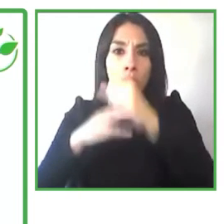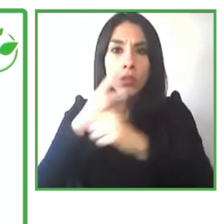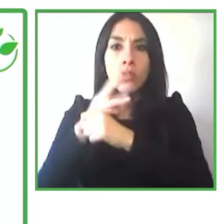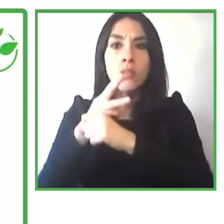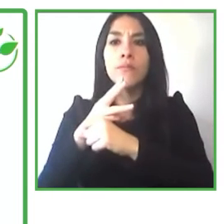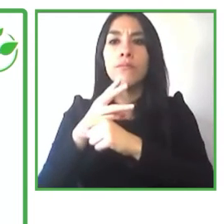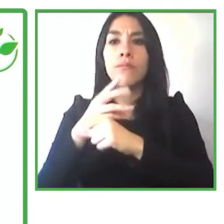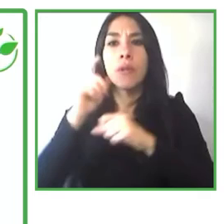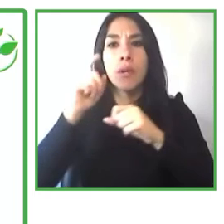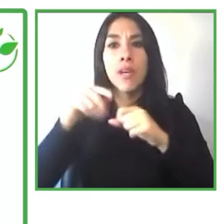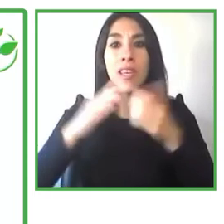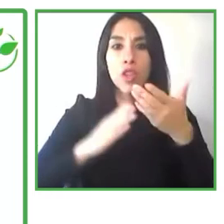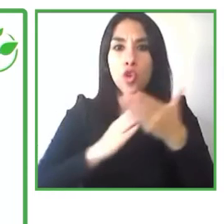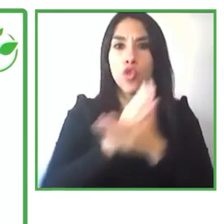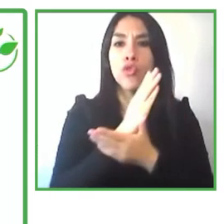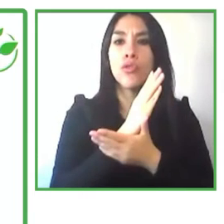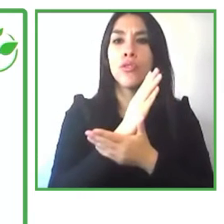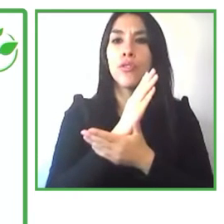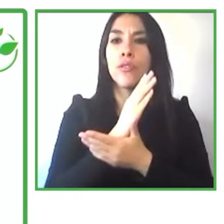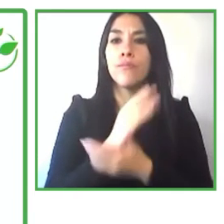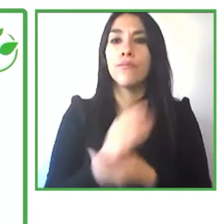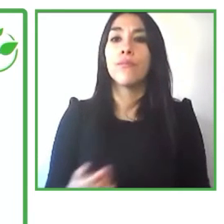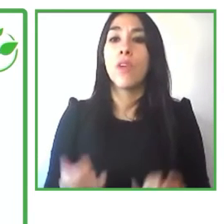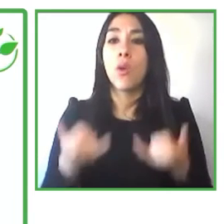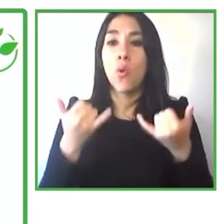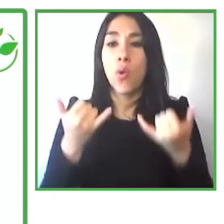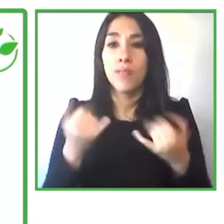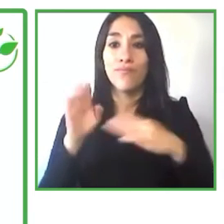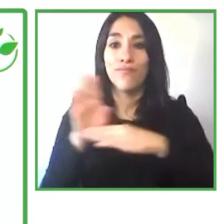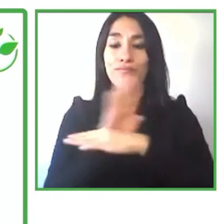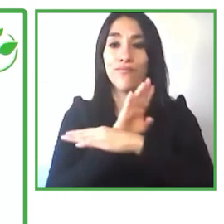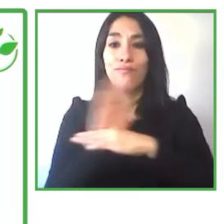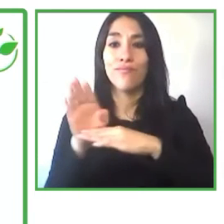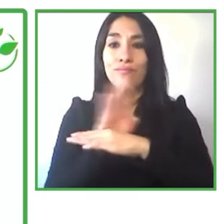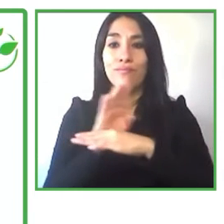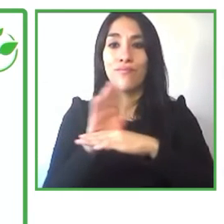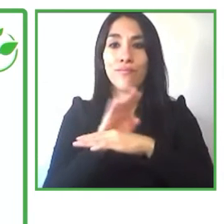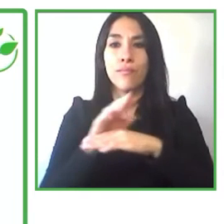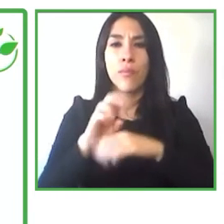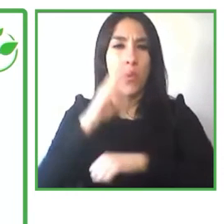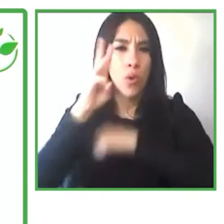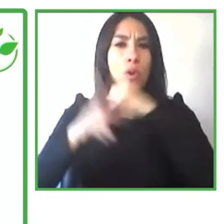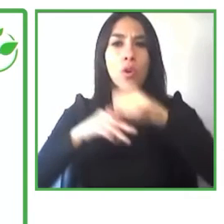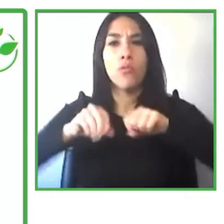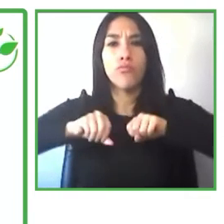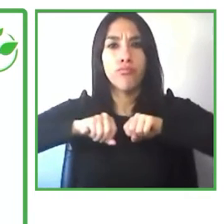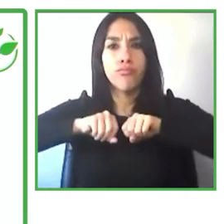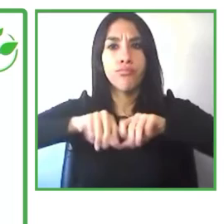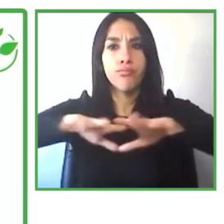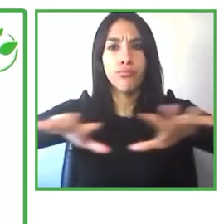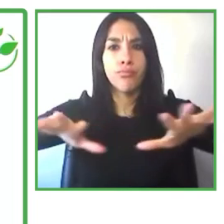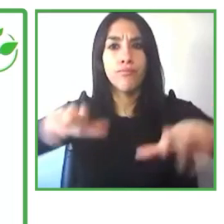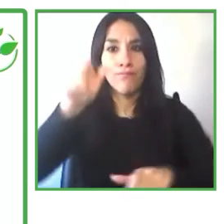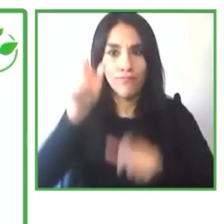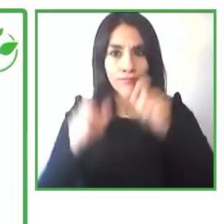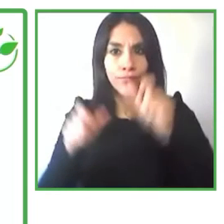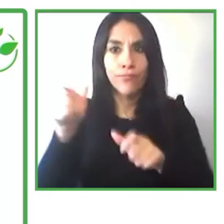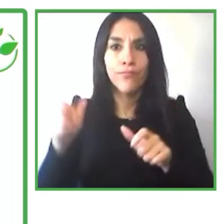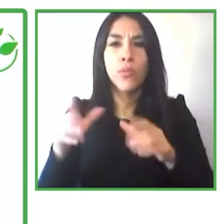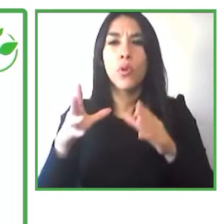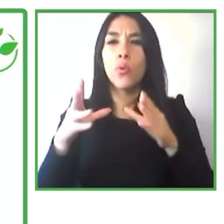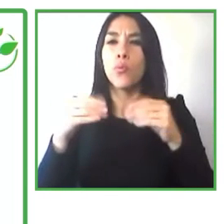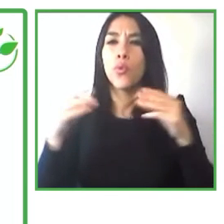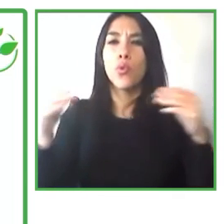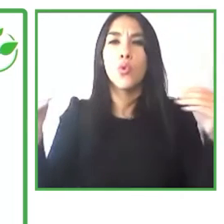wherever they operate. And at country level, the ILO Global Business and Disability Network works